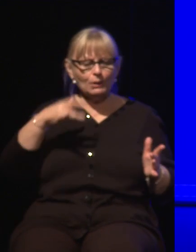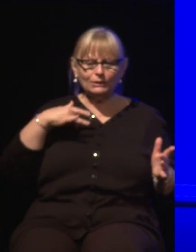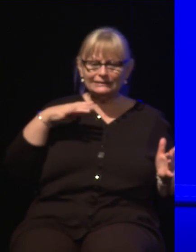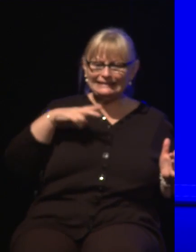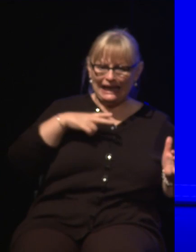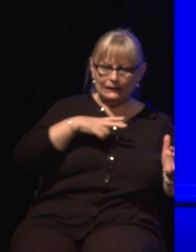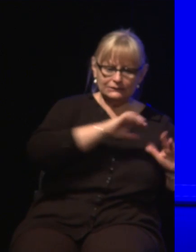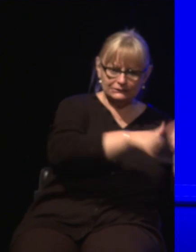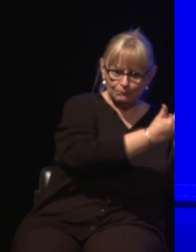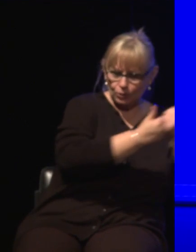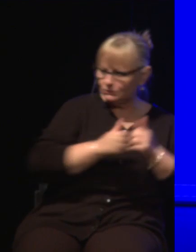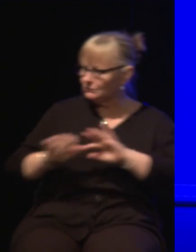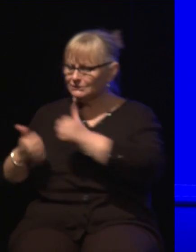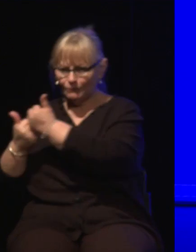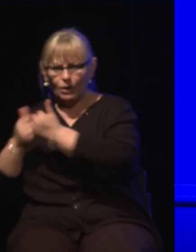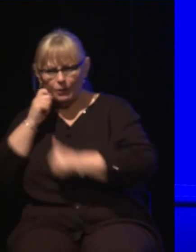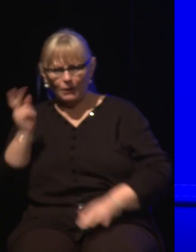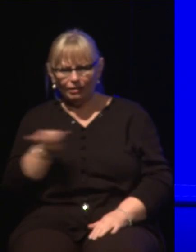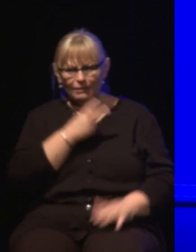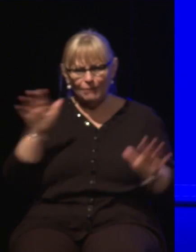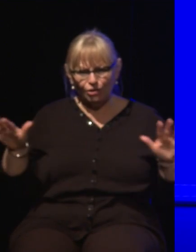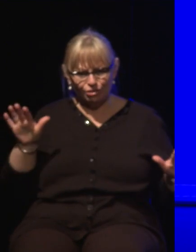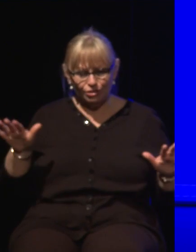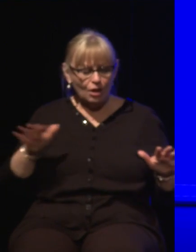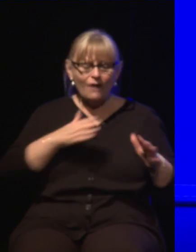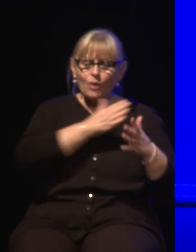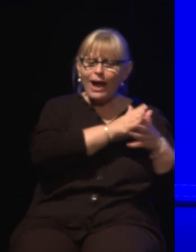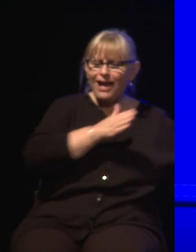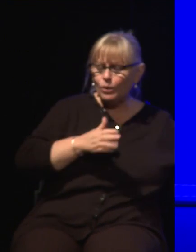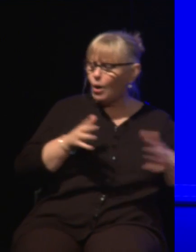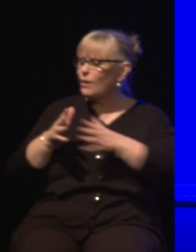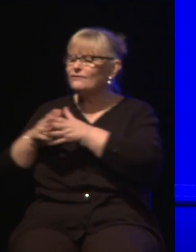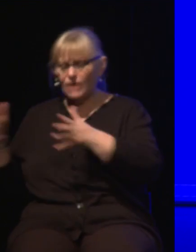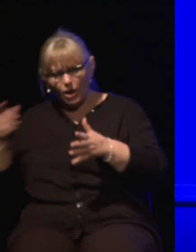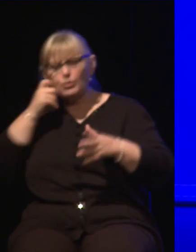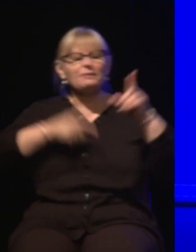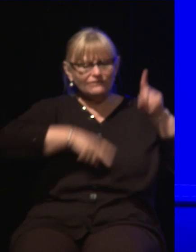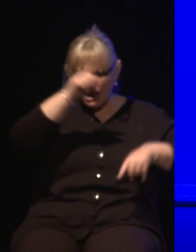of other people. The length of time that people need support,